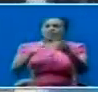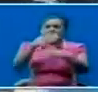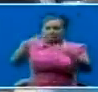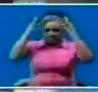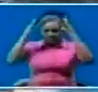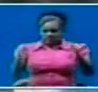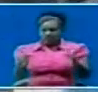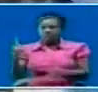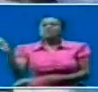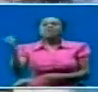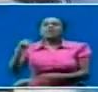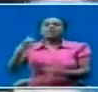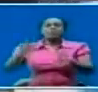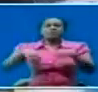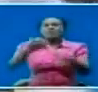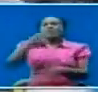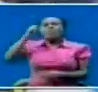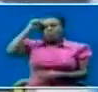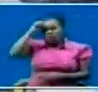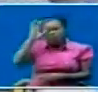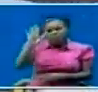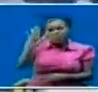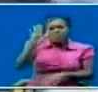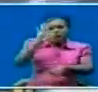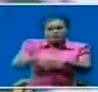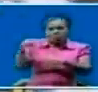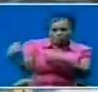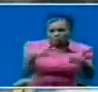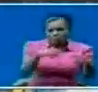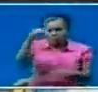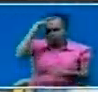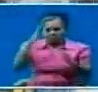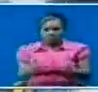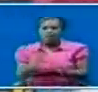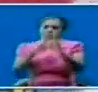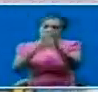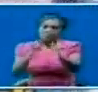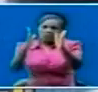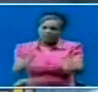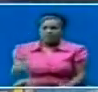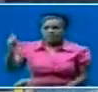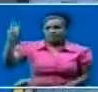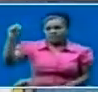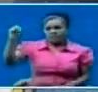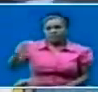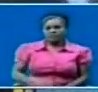ruling, Nairobians too gave their own verdict on the embattled governor. Sam Ogina, KTN.